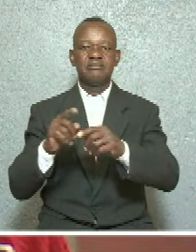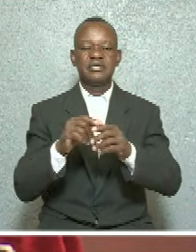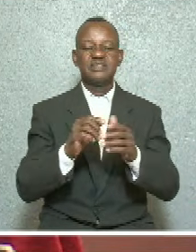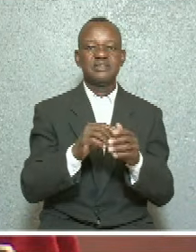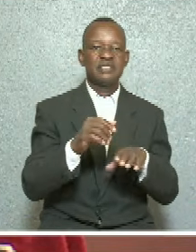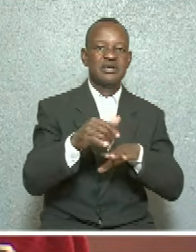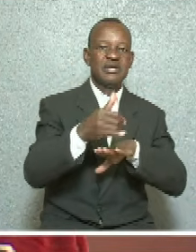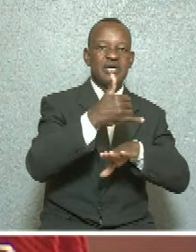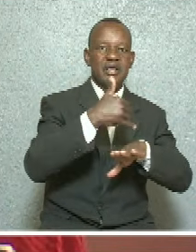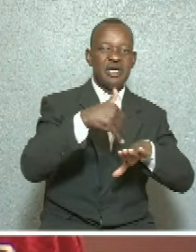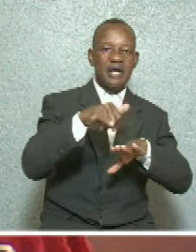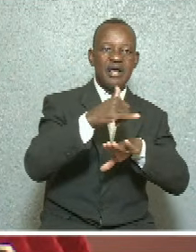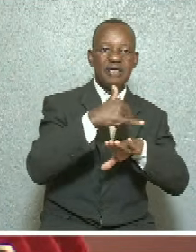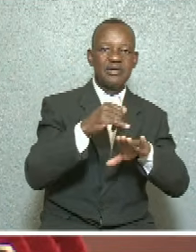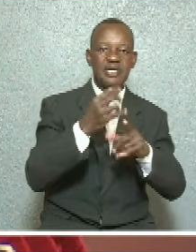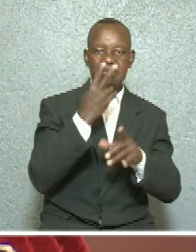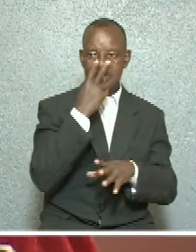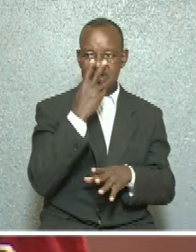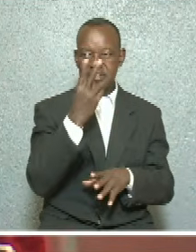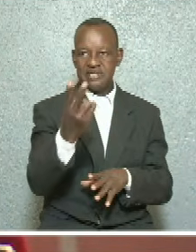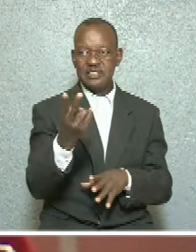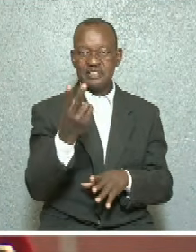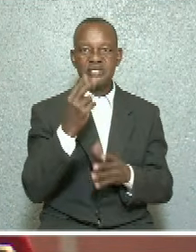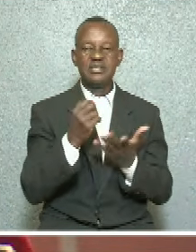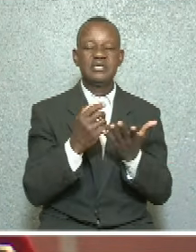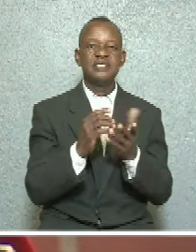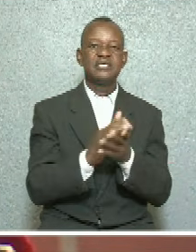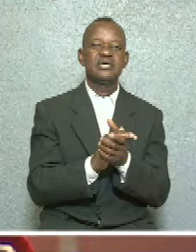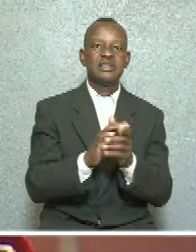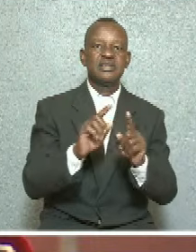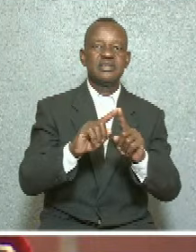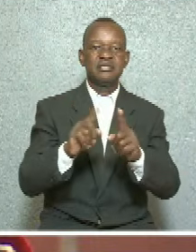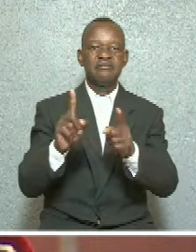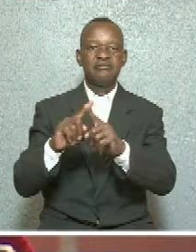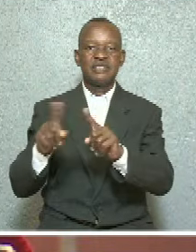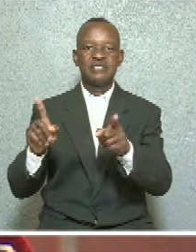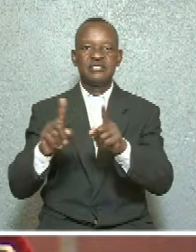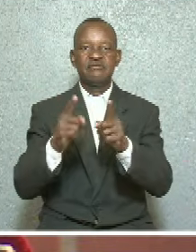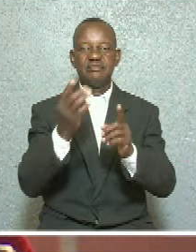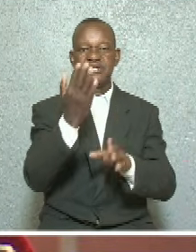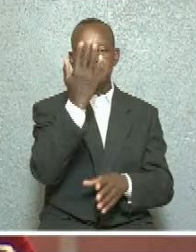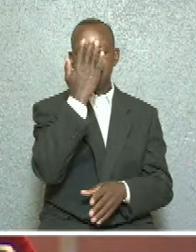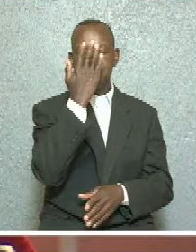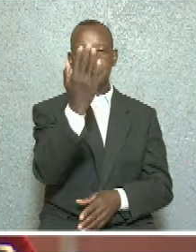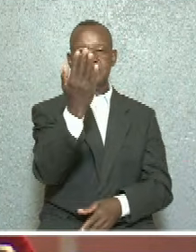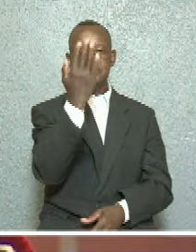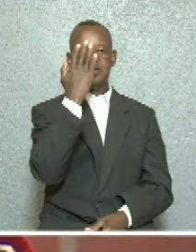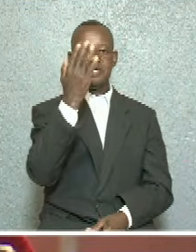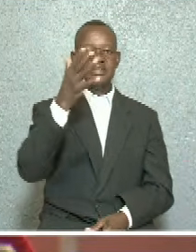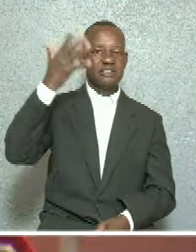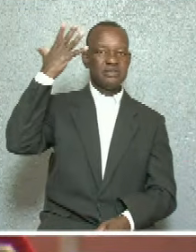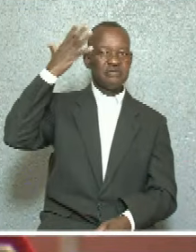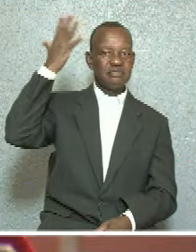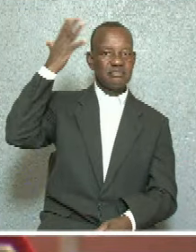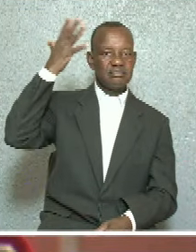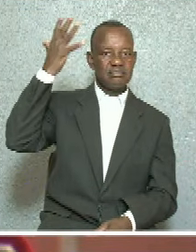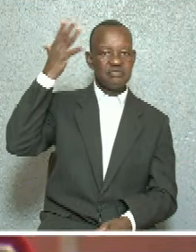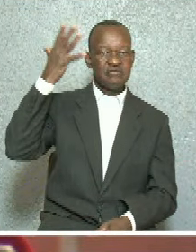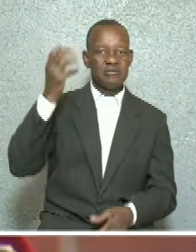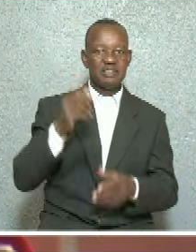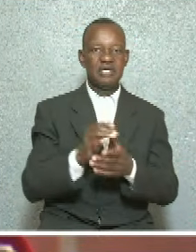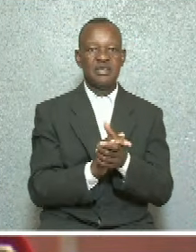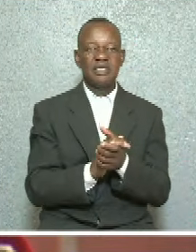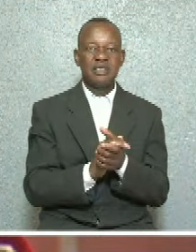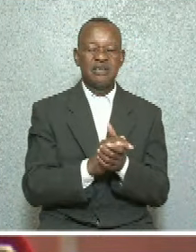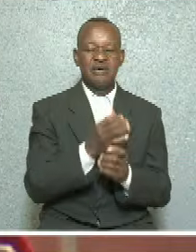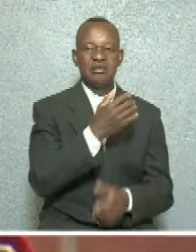just to allow the kids to take pictures of what he means to them. And the kids took some beautiful pictures, and we did an exhibition